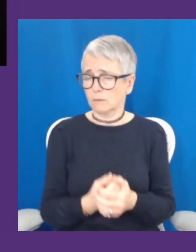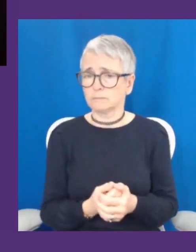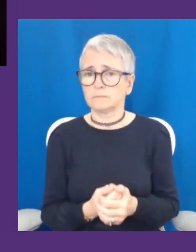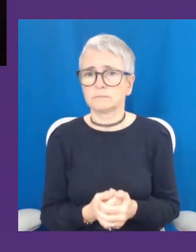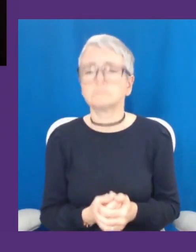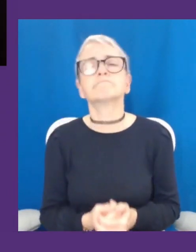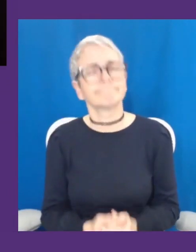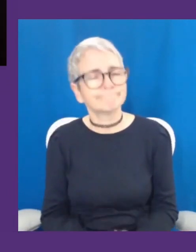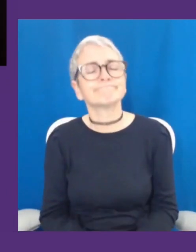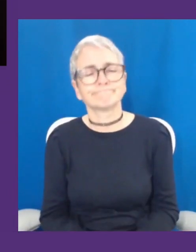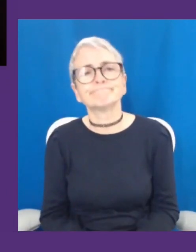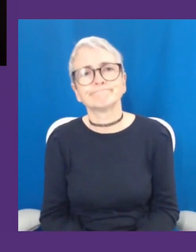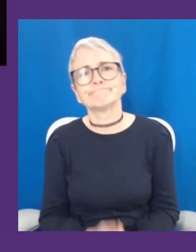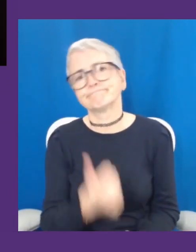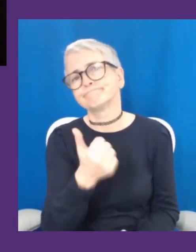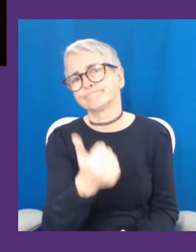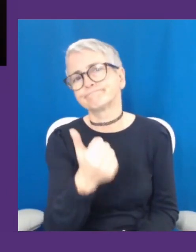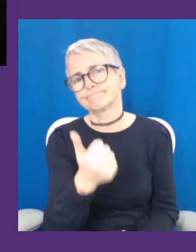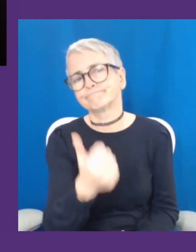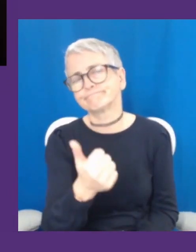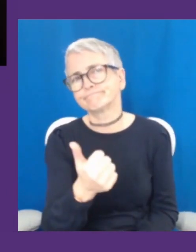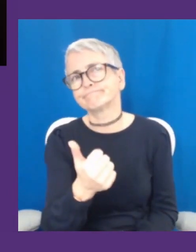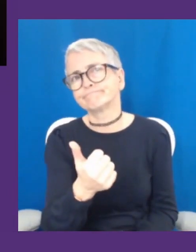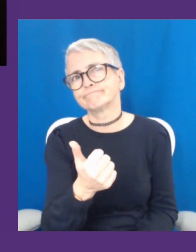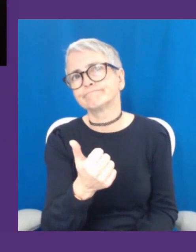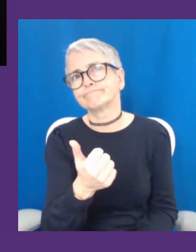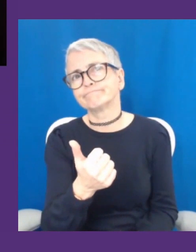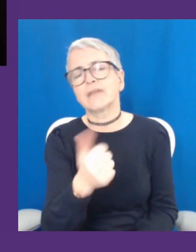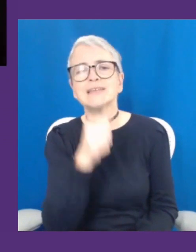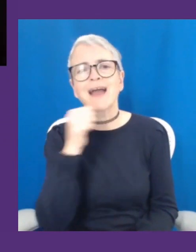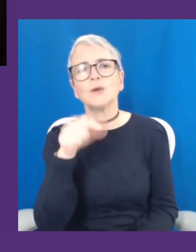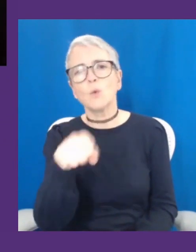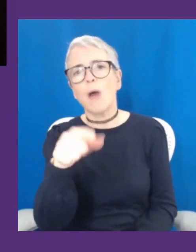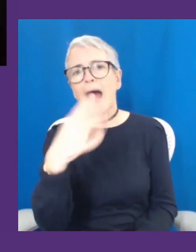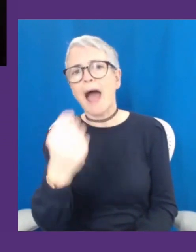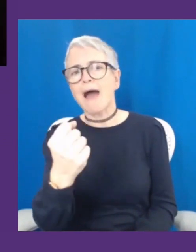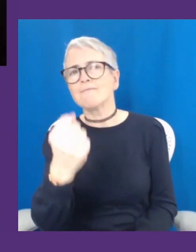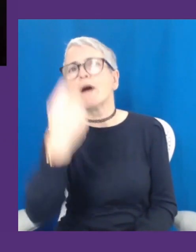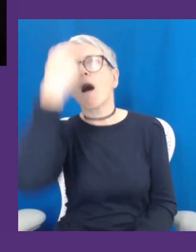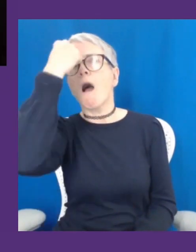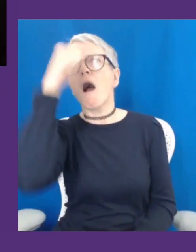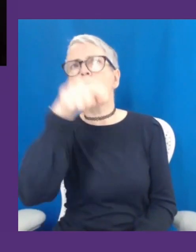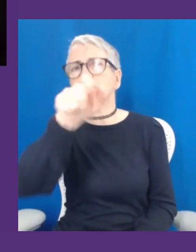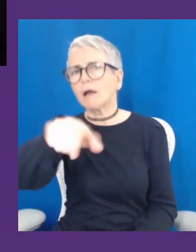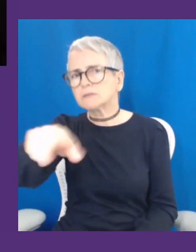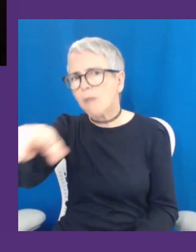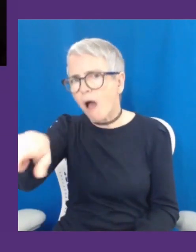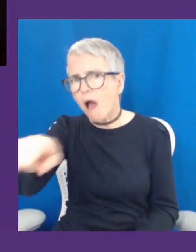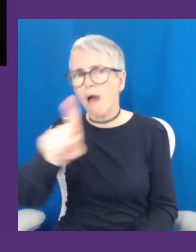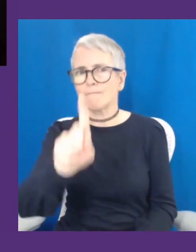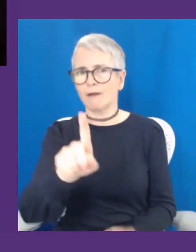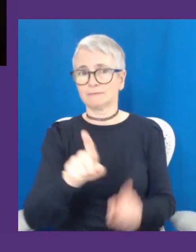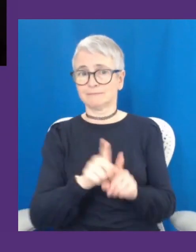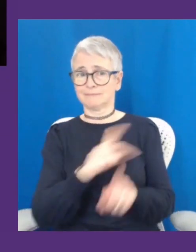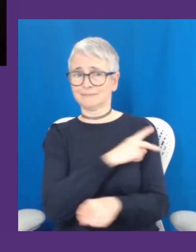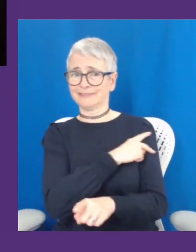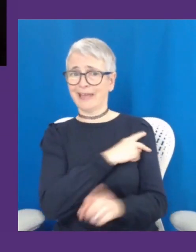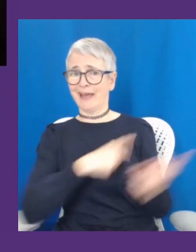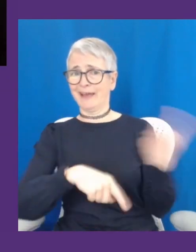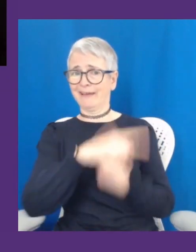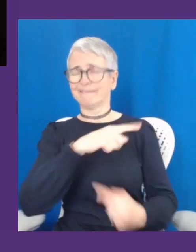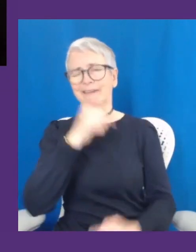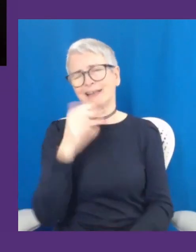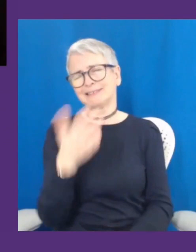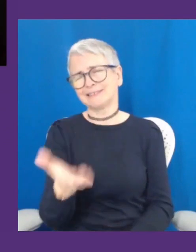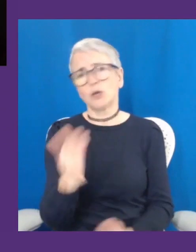understand it's for your customers, but also for your colleagues. And I think a lot of the times that